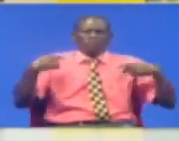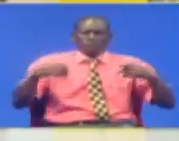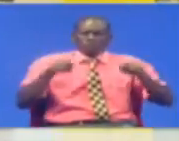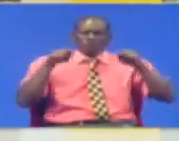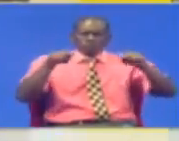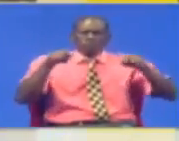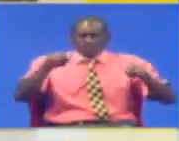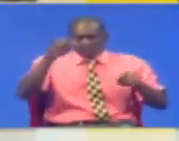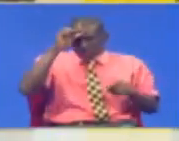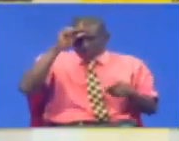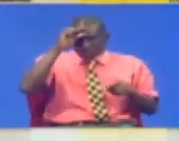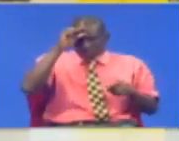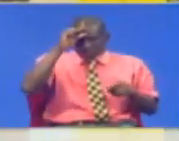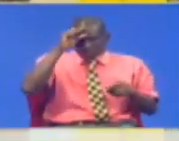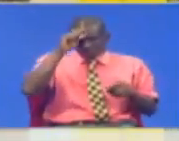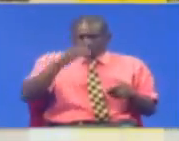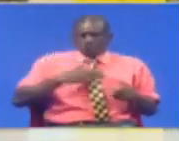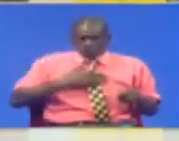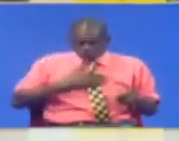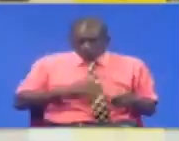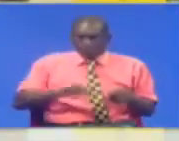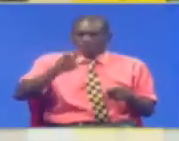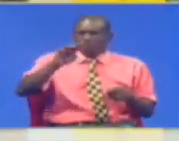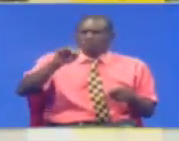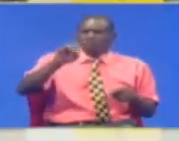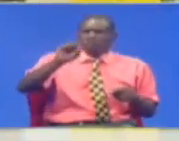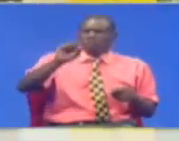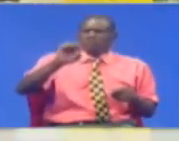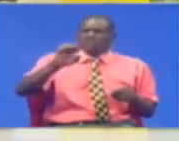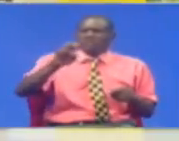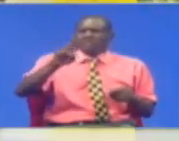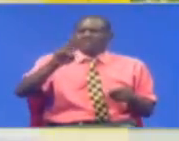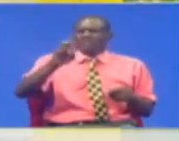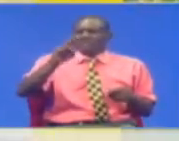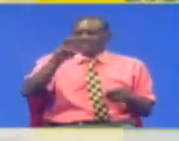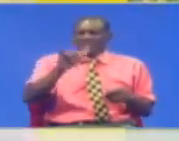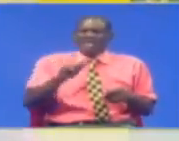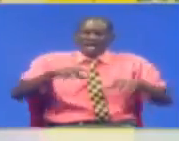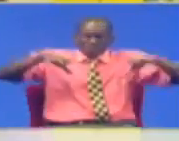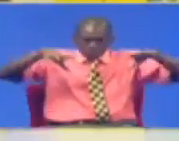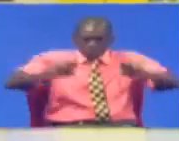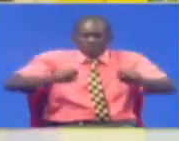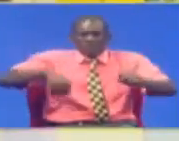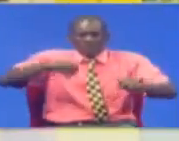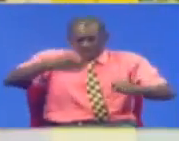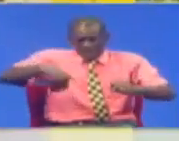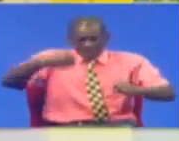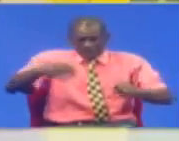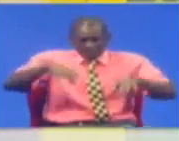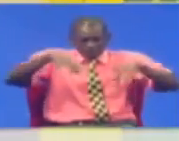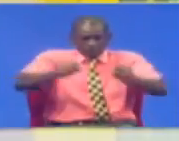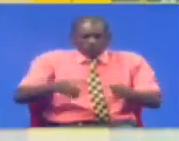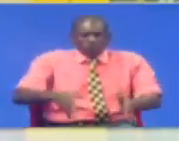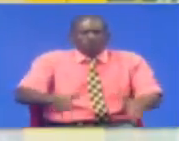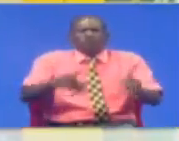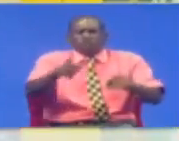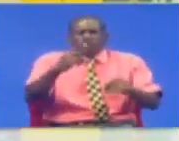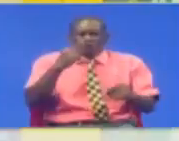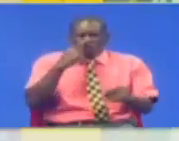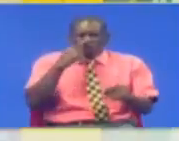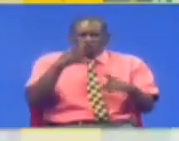government of Yoweri Museveni openly are getting abducted every day from the streets, from their homes, from